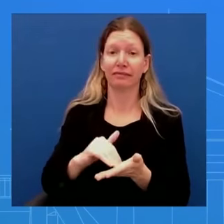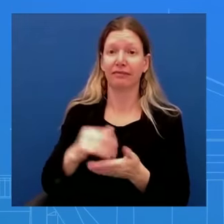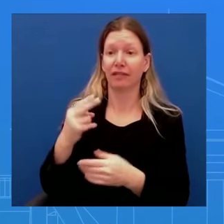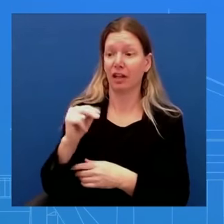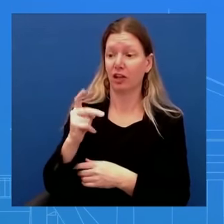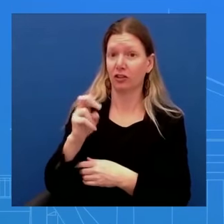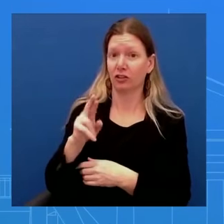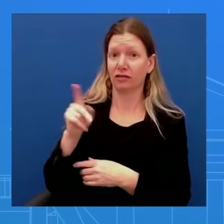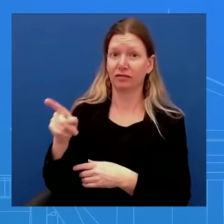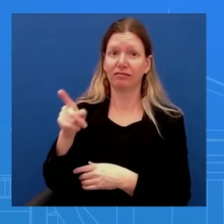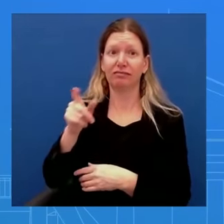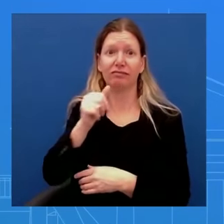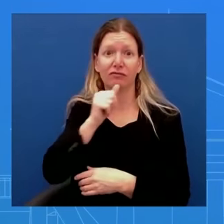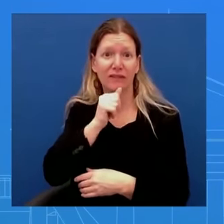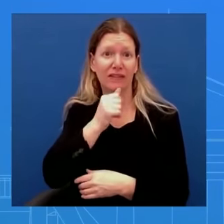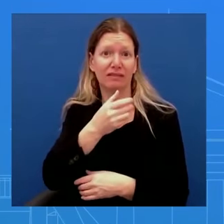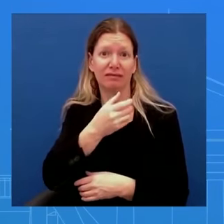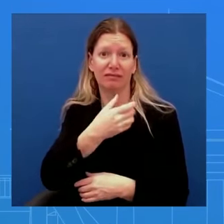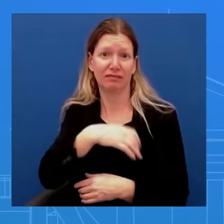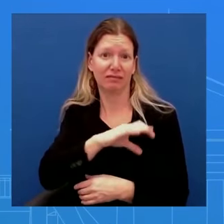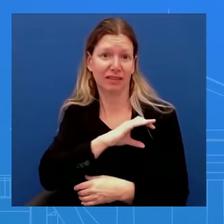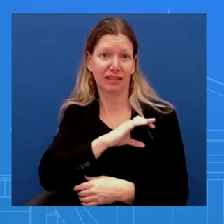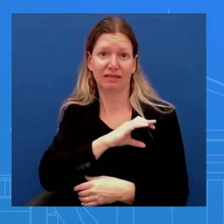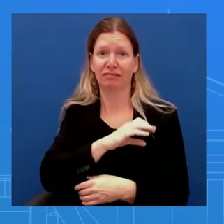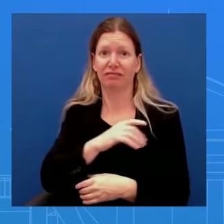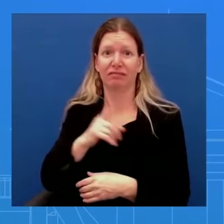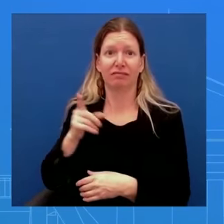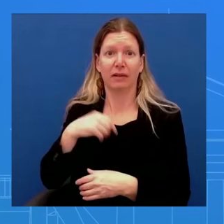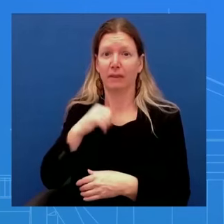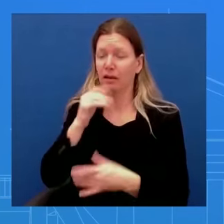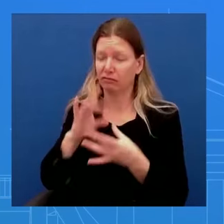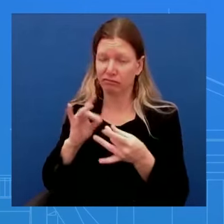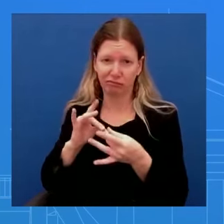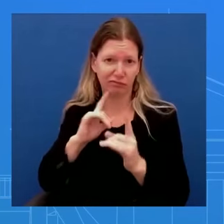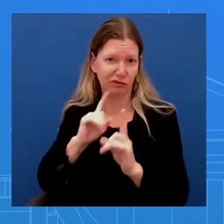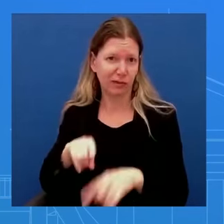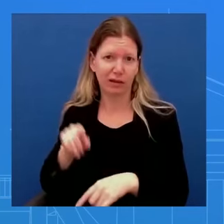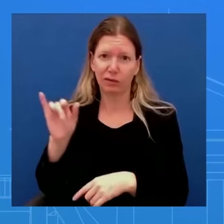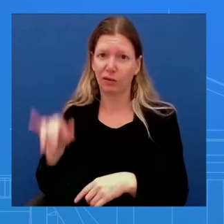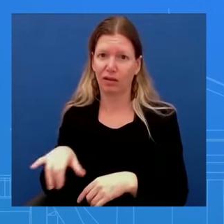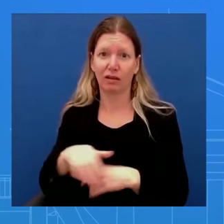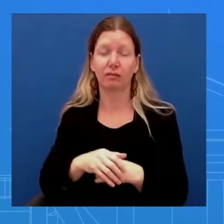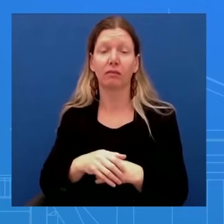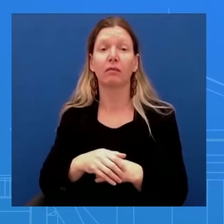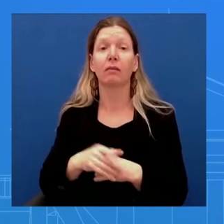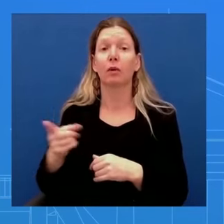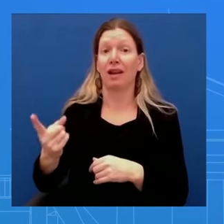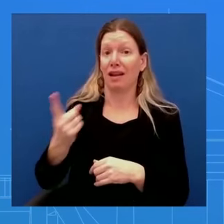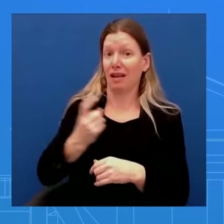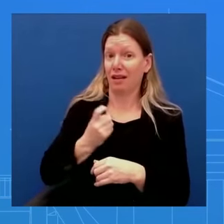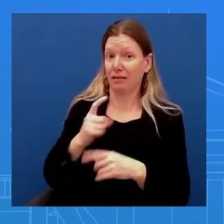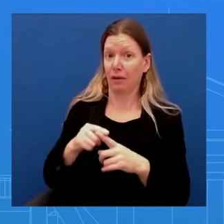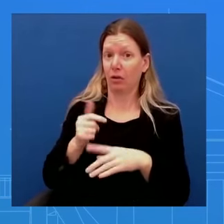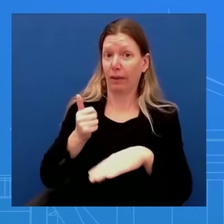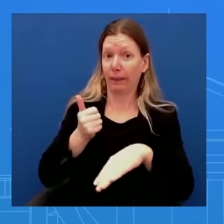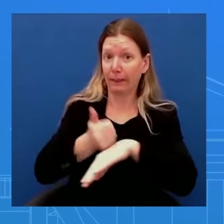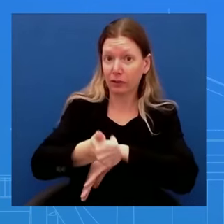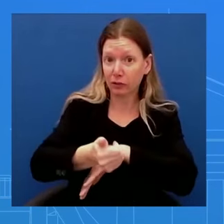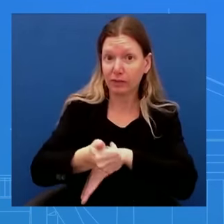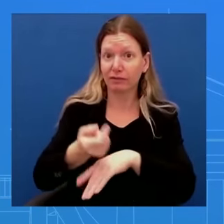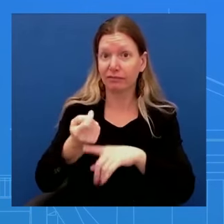going to speak beyond that. If you ask me about the impeachment of or what the GOP in Congress